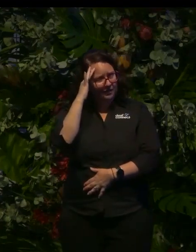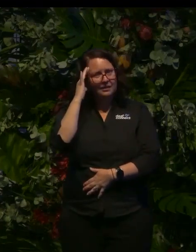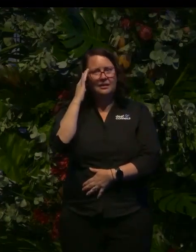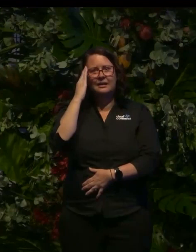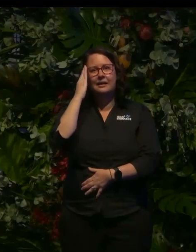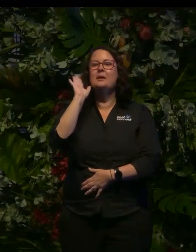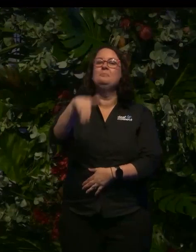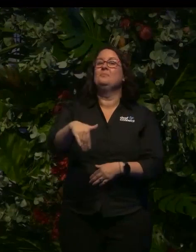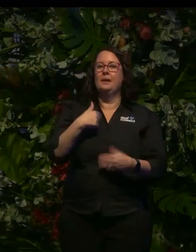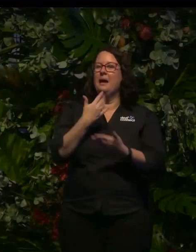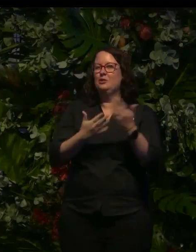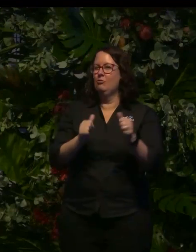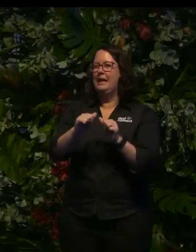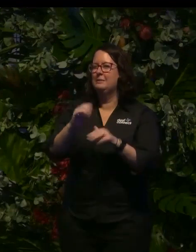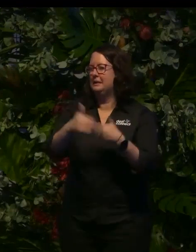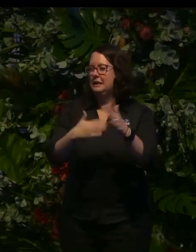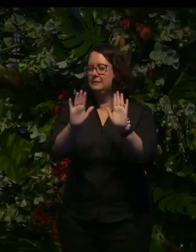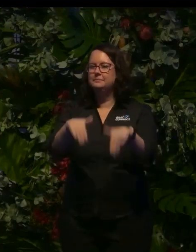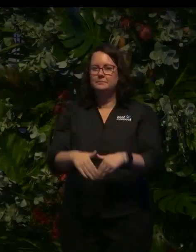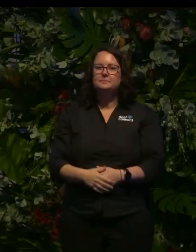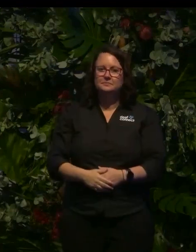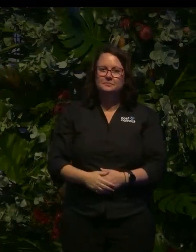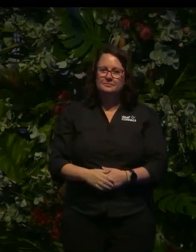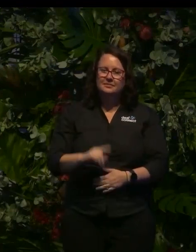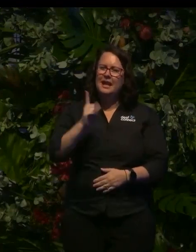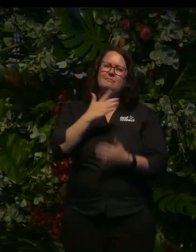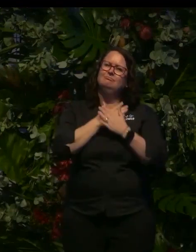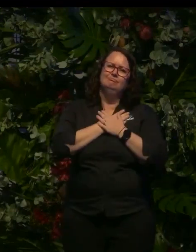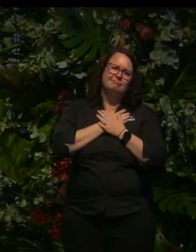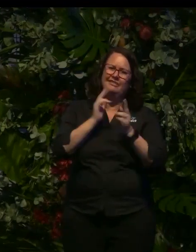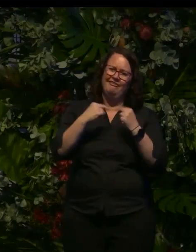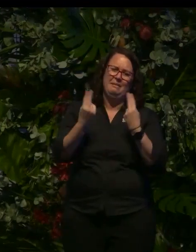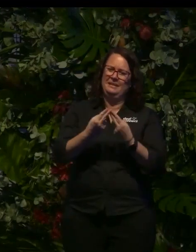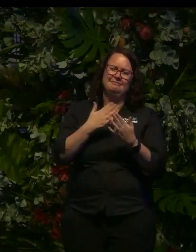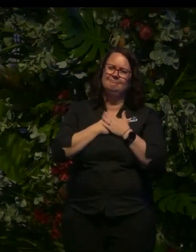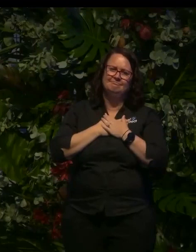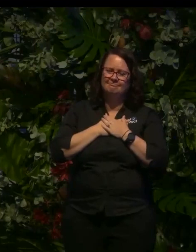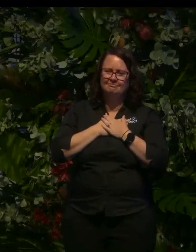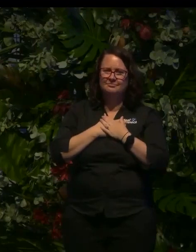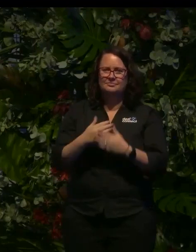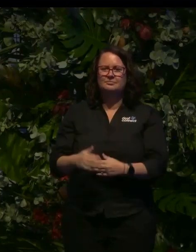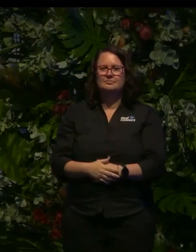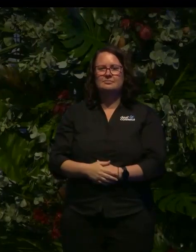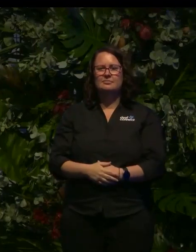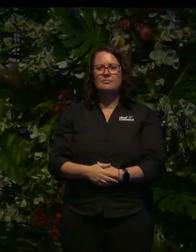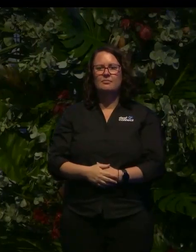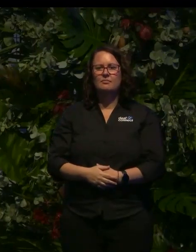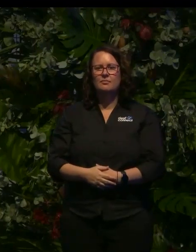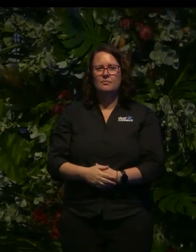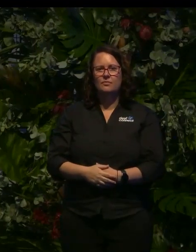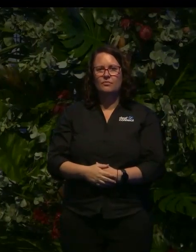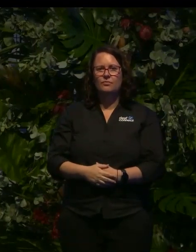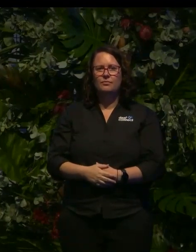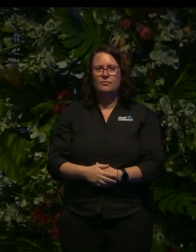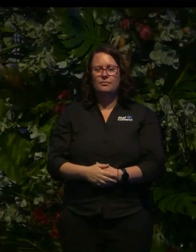By the way, it gets better, and it's a joy of being family. But all this trouble of issues where you're